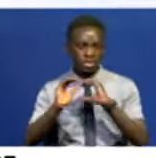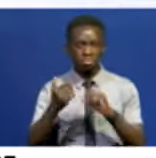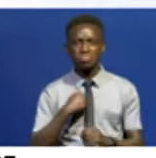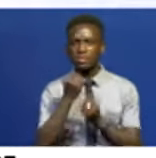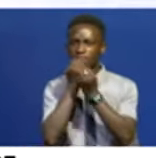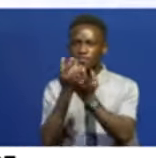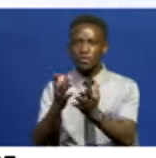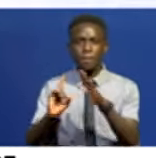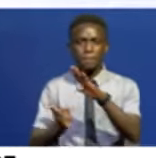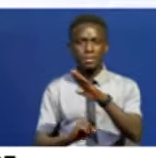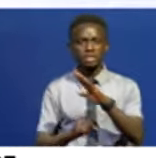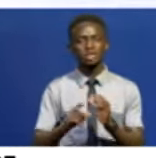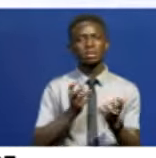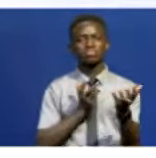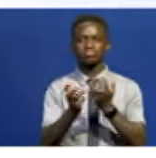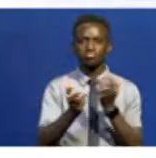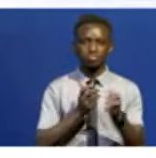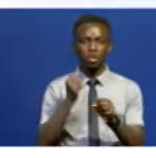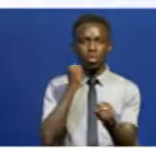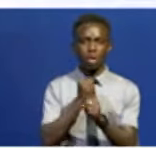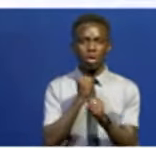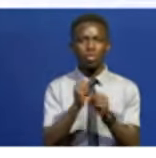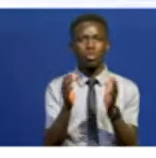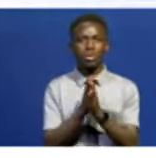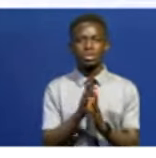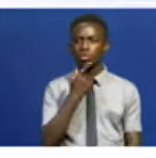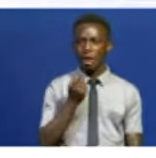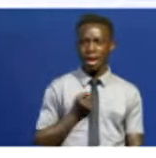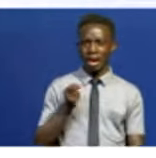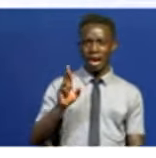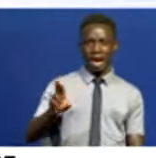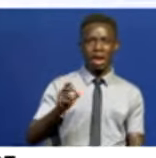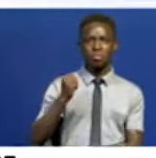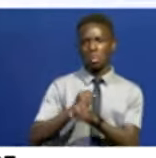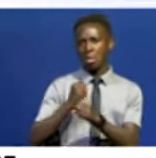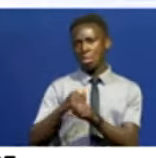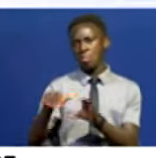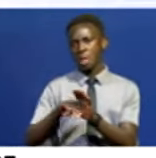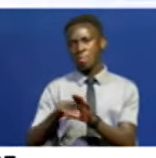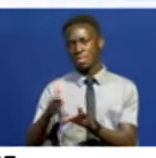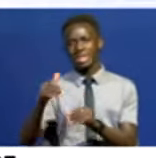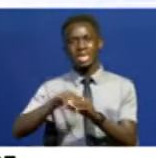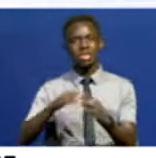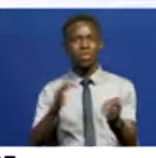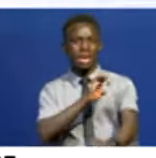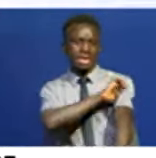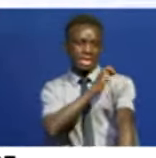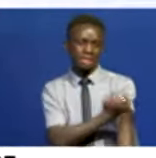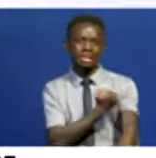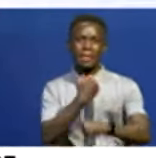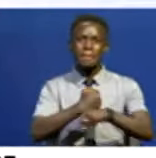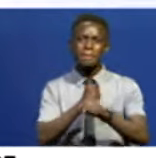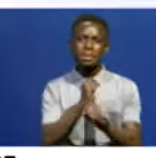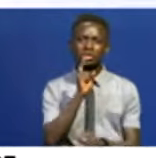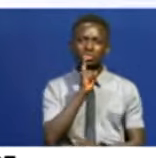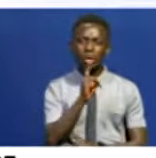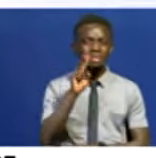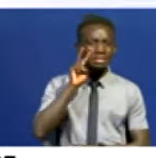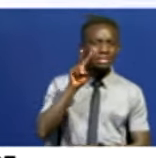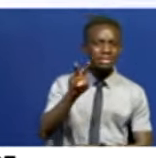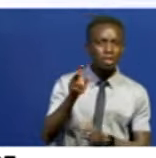for Trade to work with her, her colleague in energy to see the tariffs,